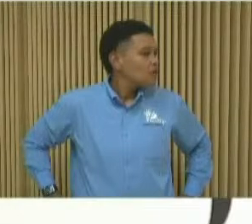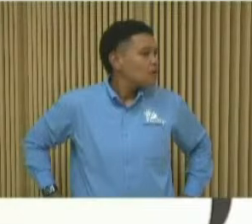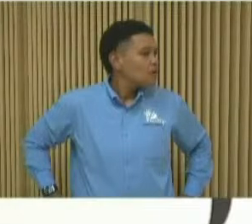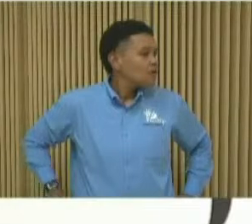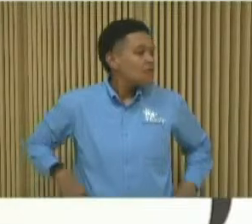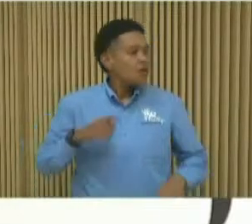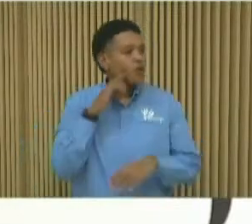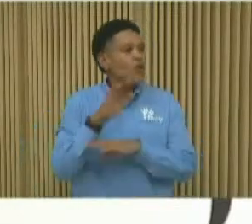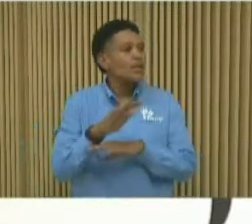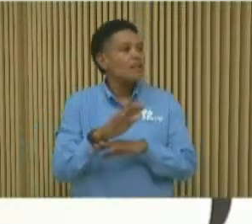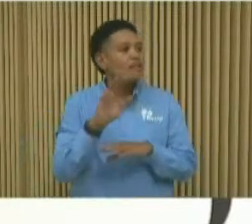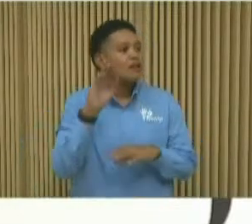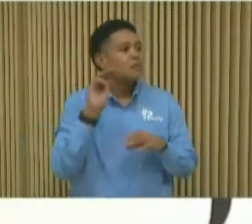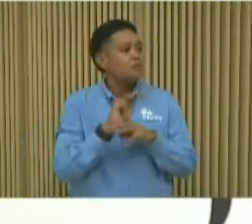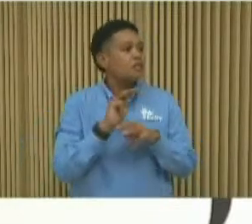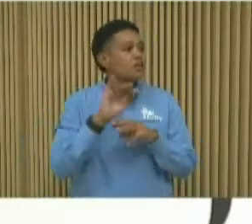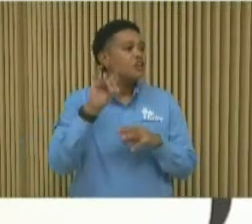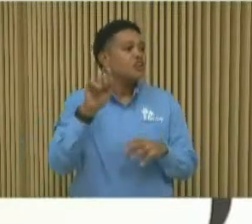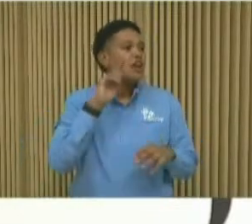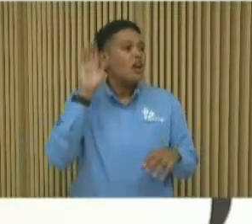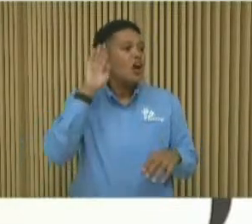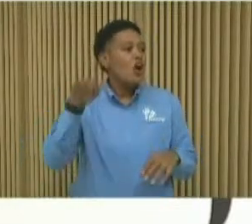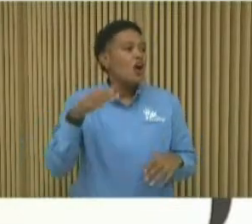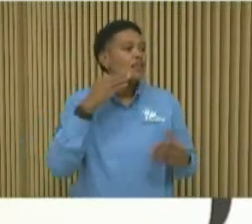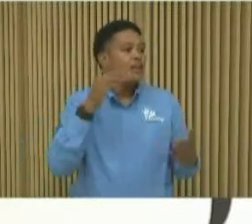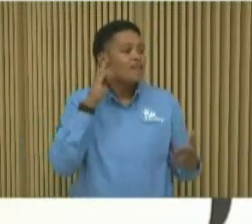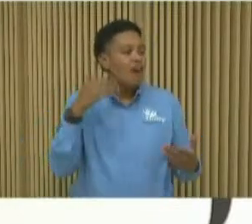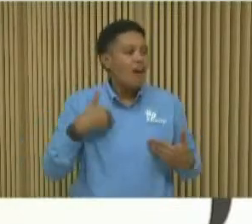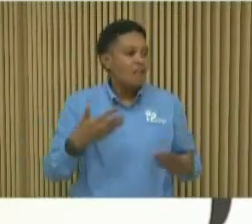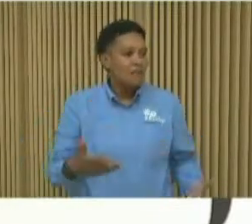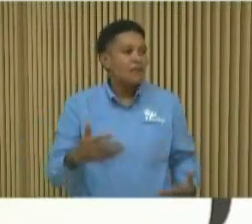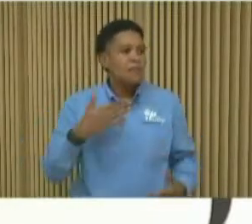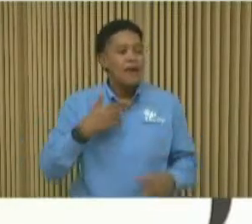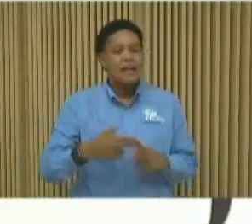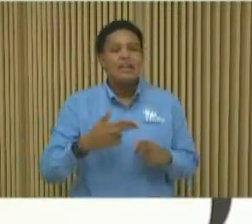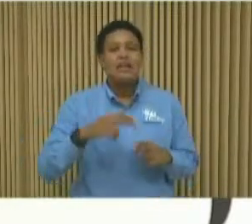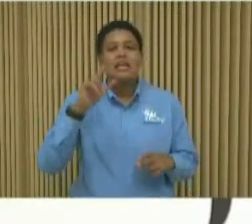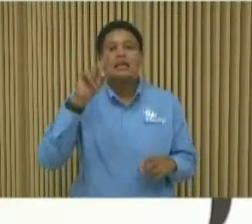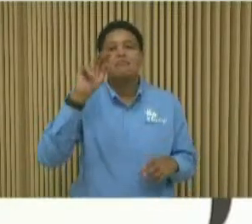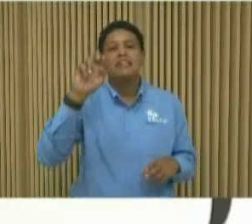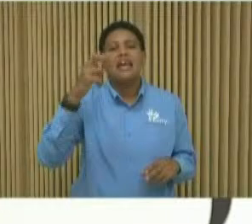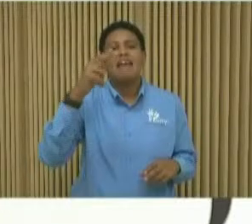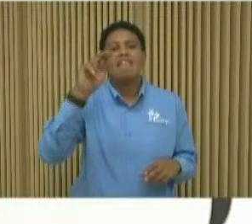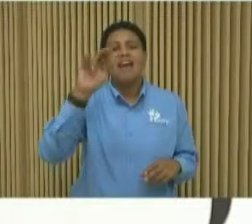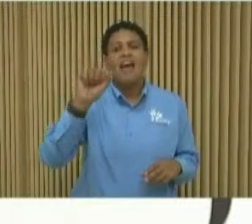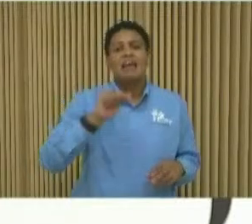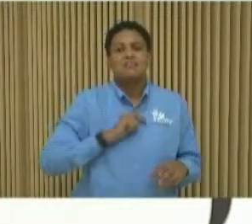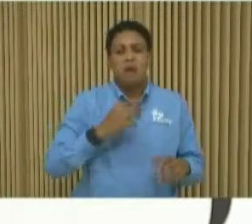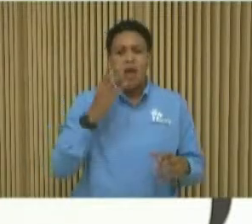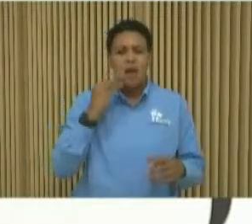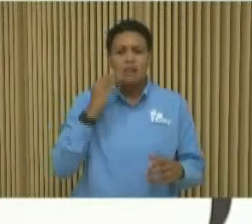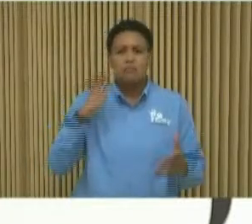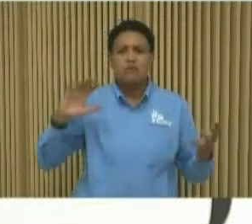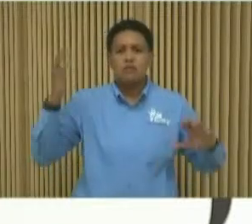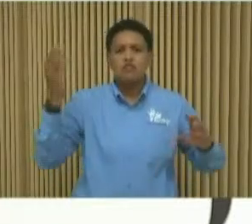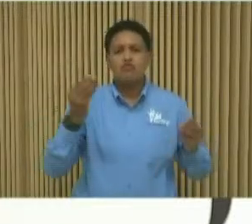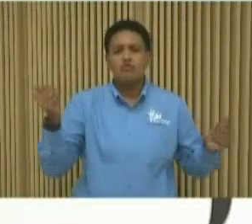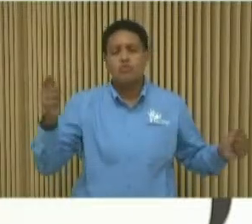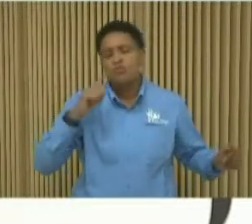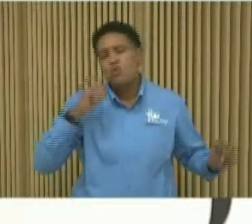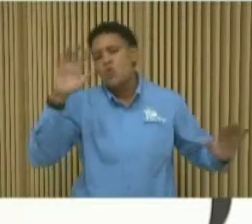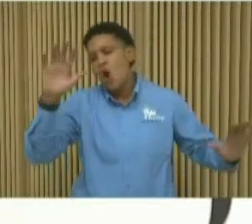me. My name is Dave Hines, and my experience at the dispute resolution was a great